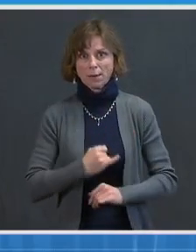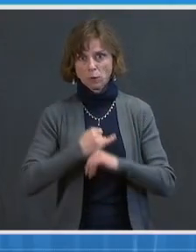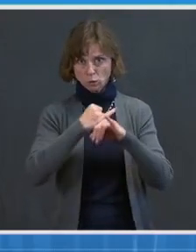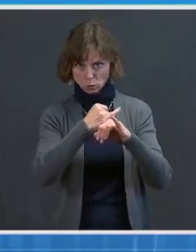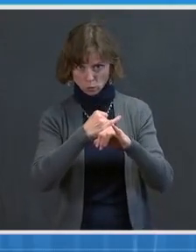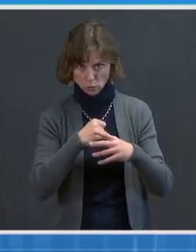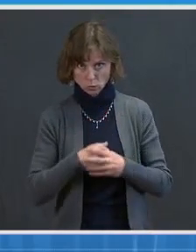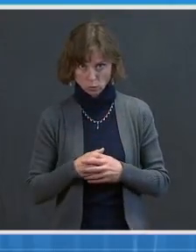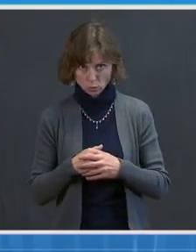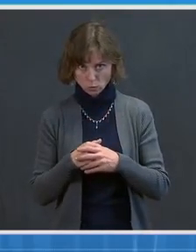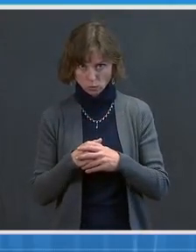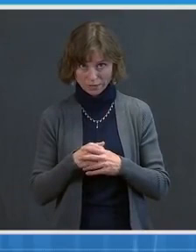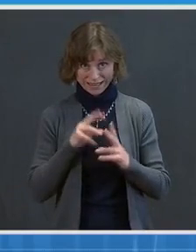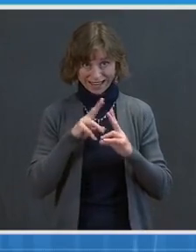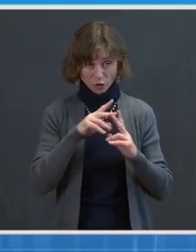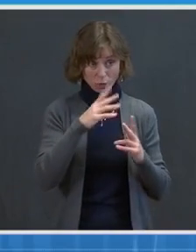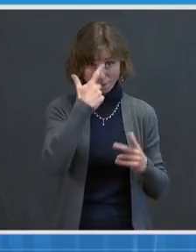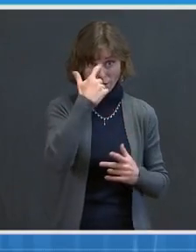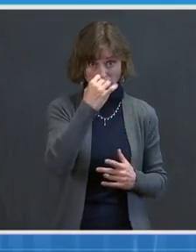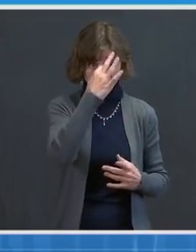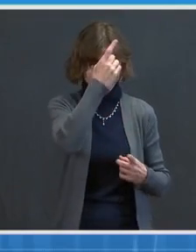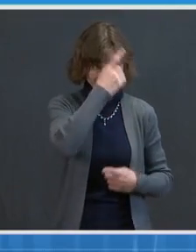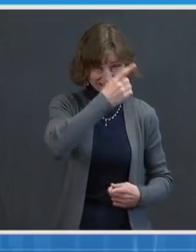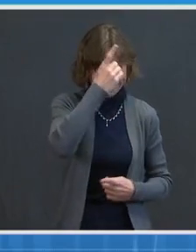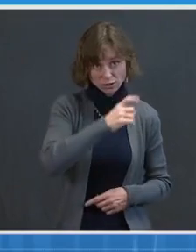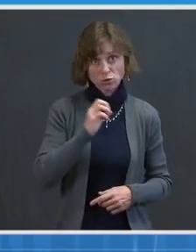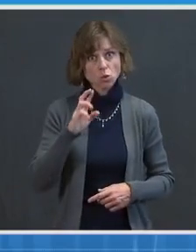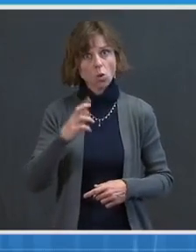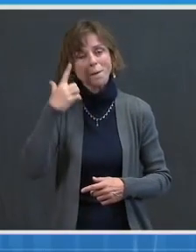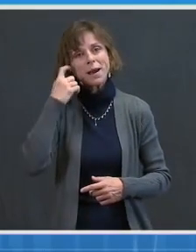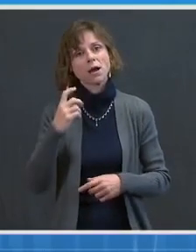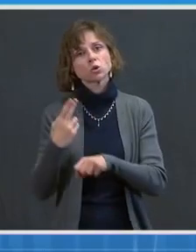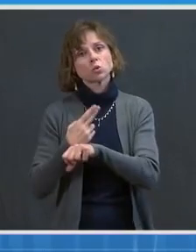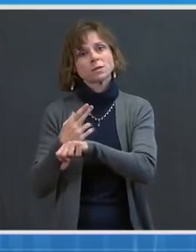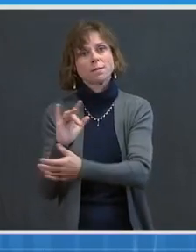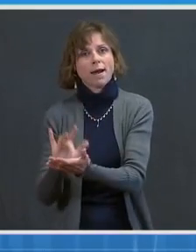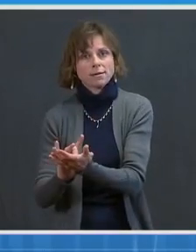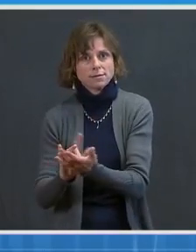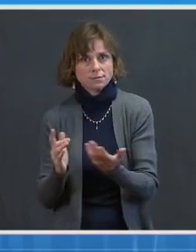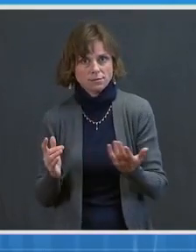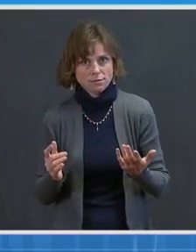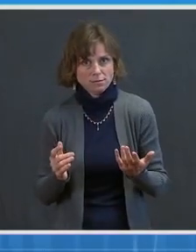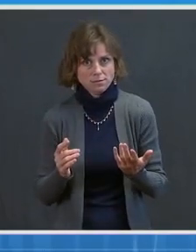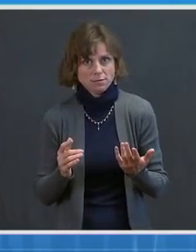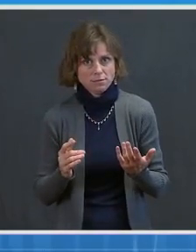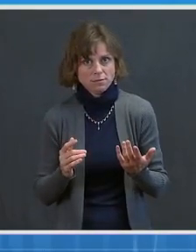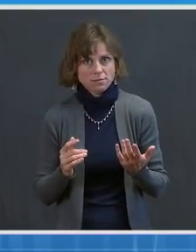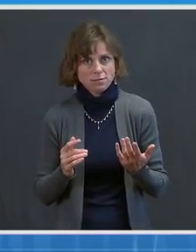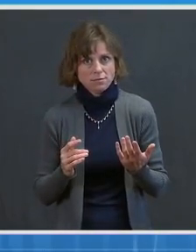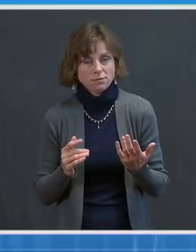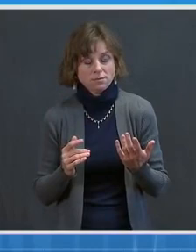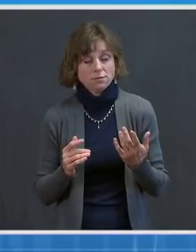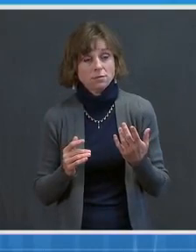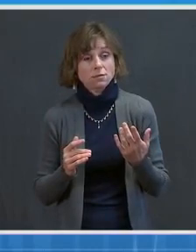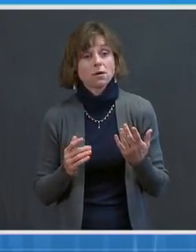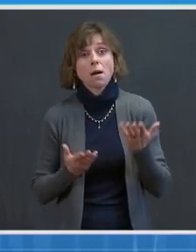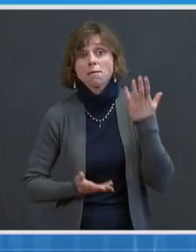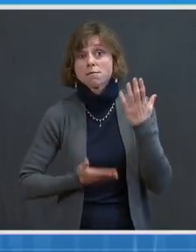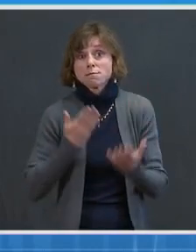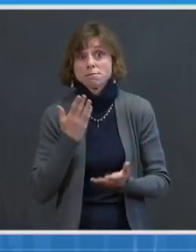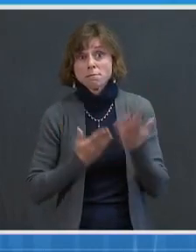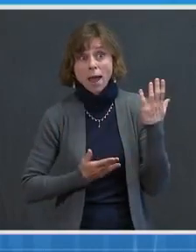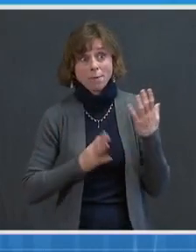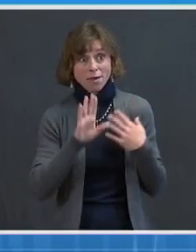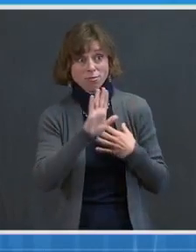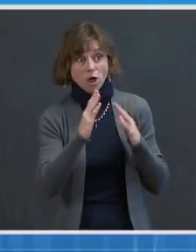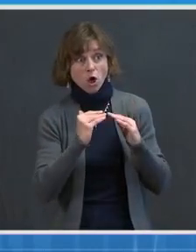a disease or iatrogenically by a drug. We may show that the level of immune response is good,